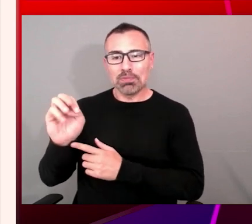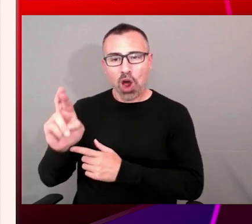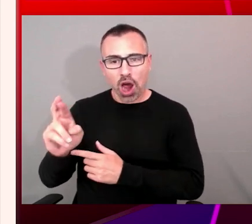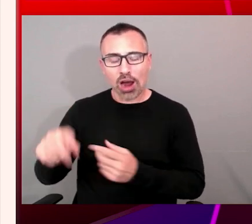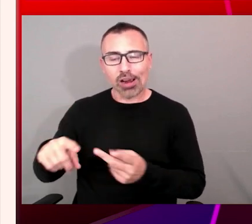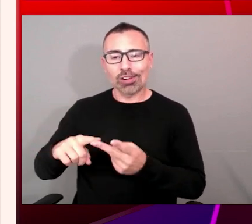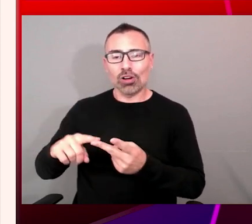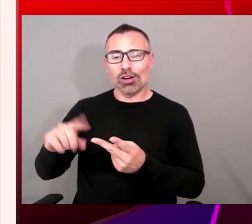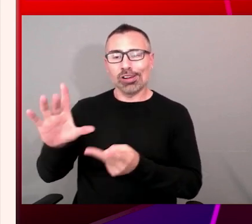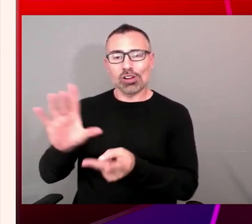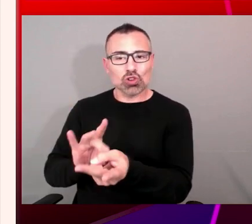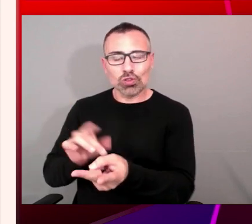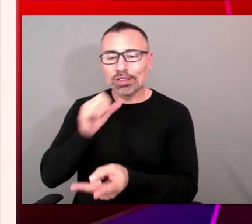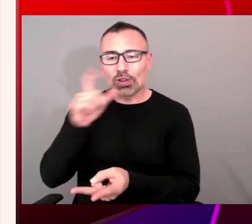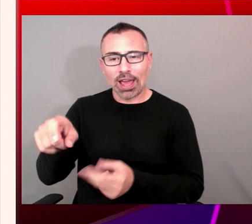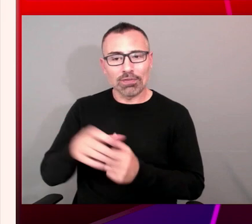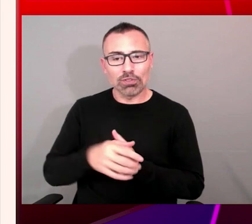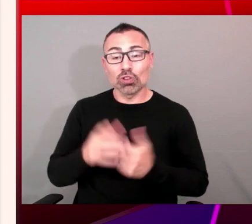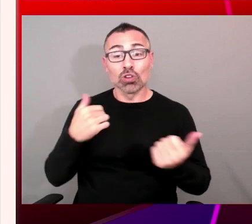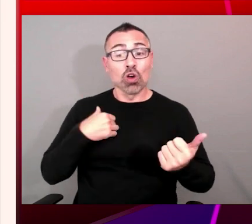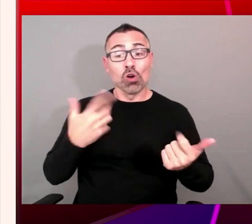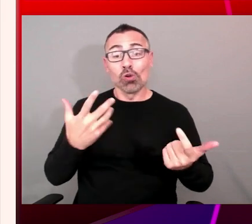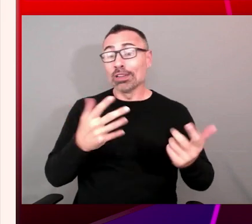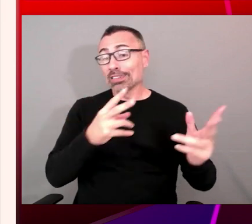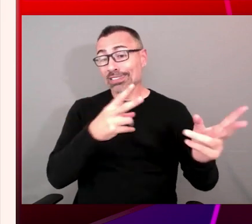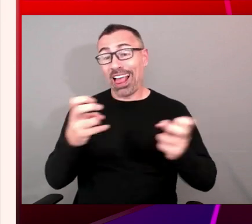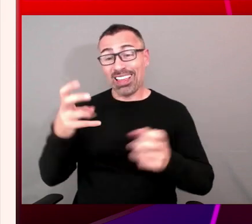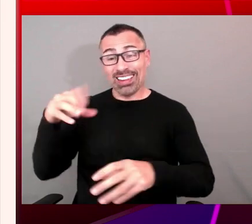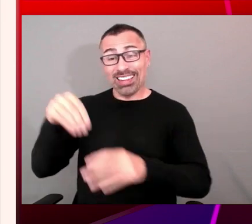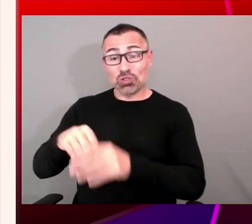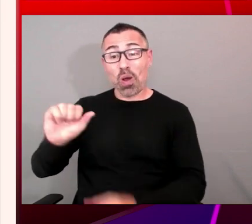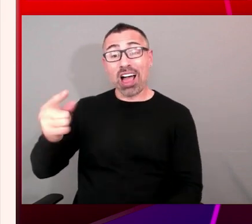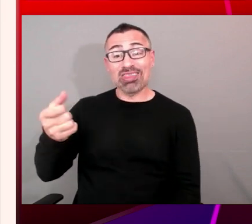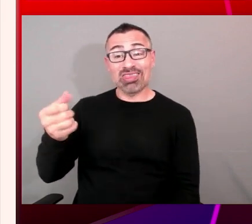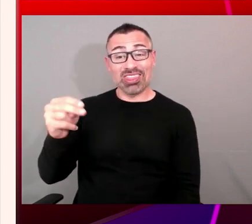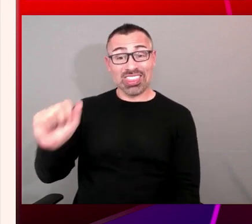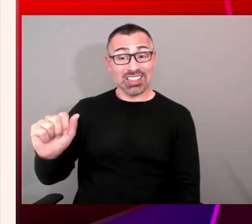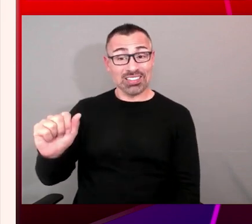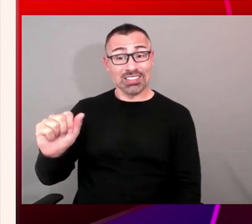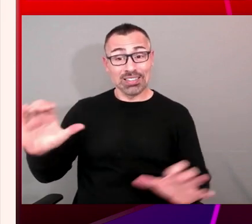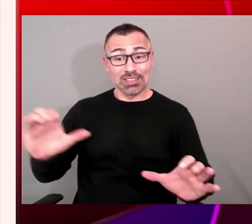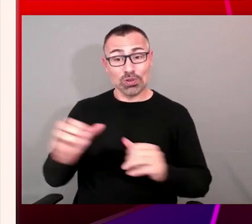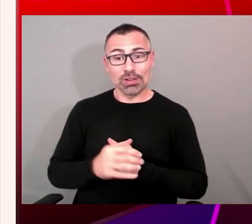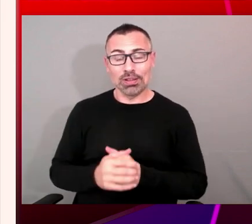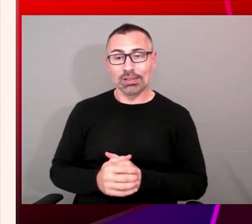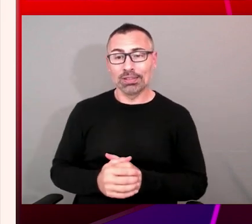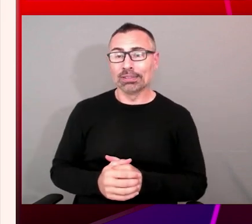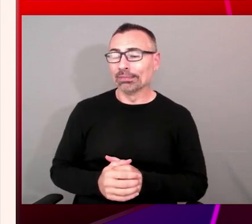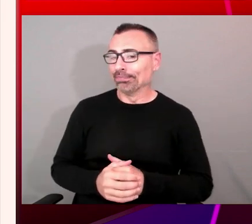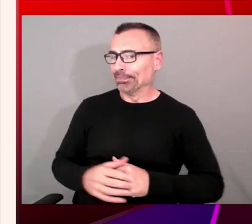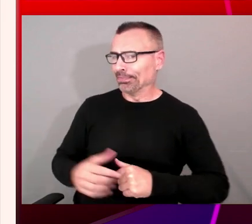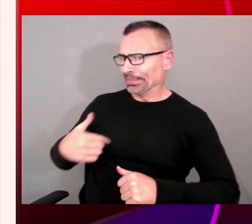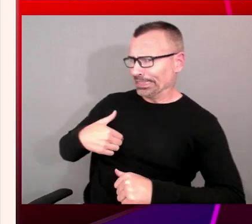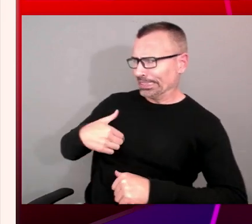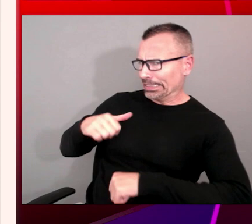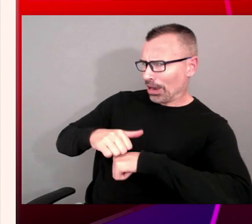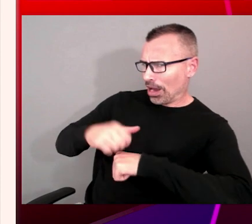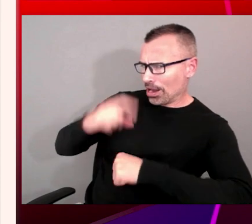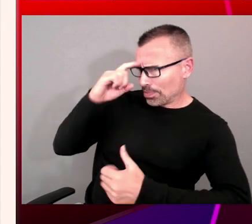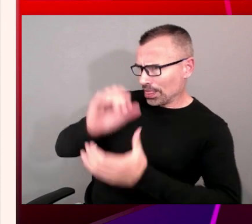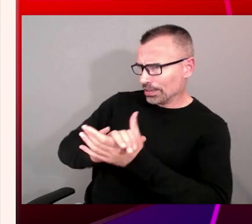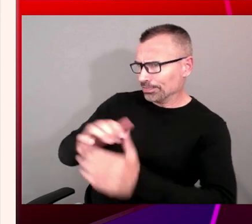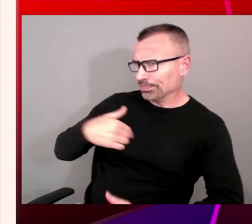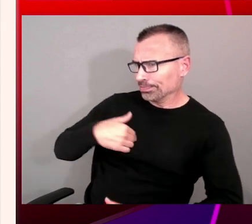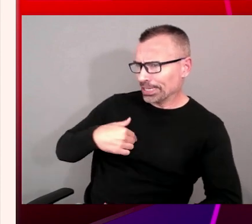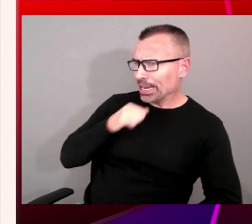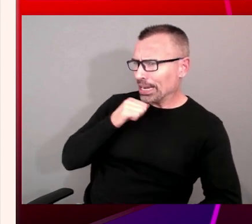lands it into Athena. It's going to be really hard to believe. I'm not a scientist here. It's all good. I'm not. But what